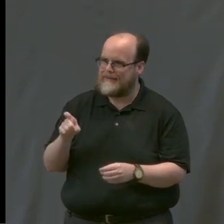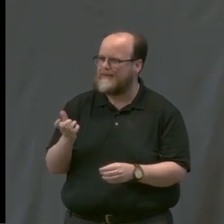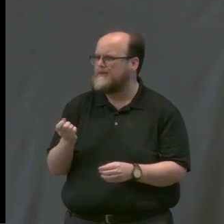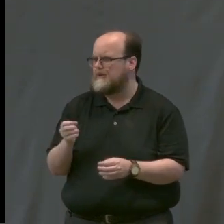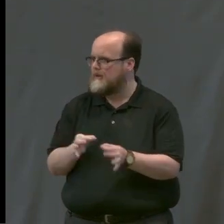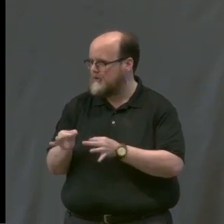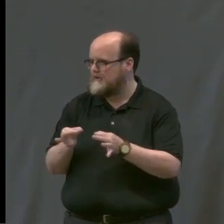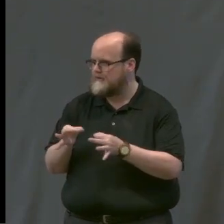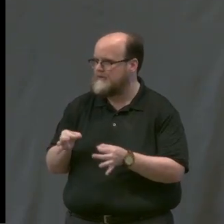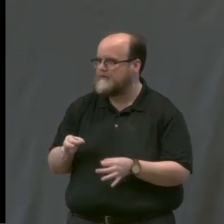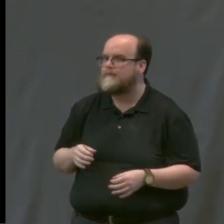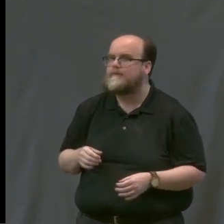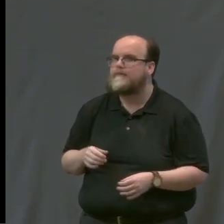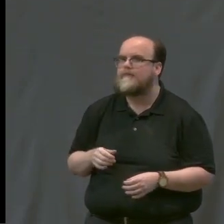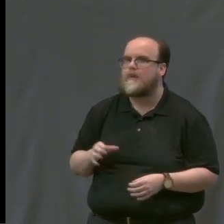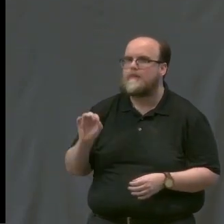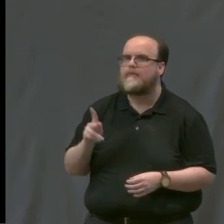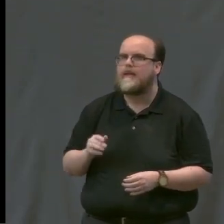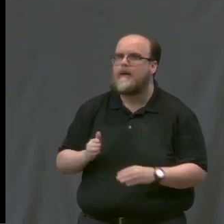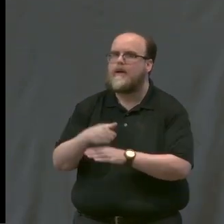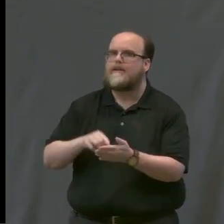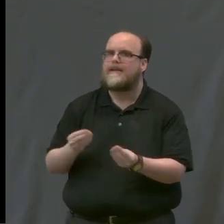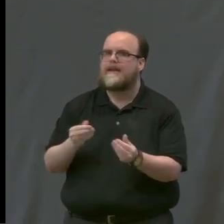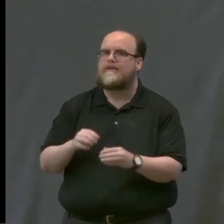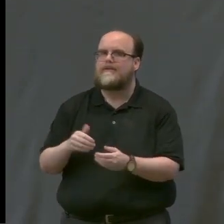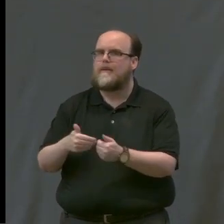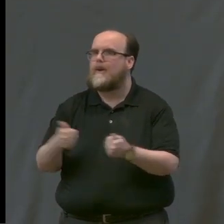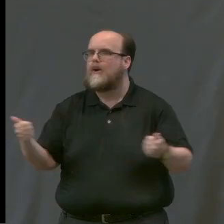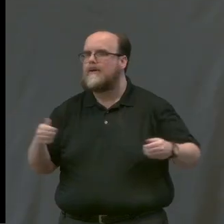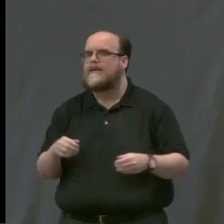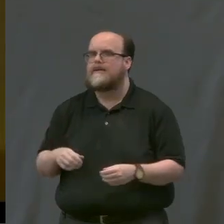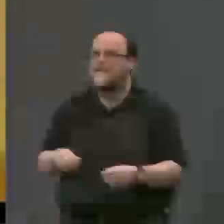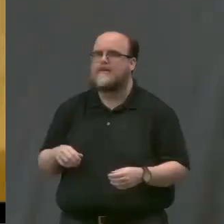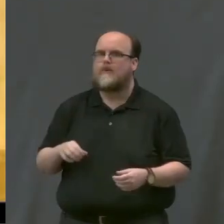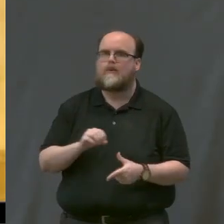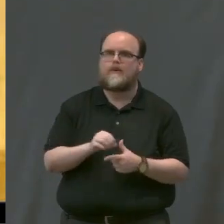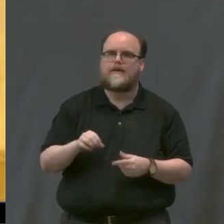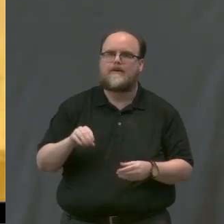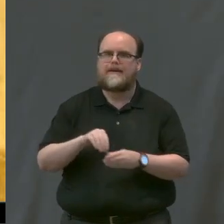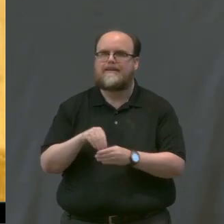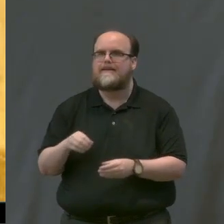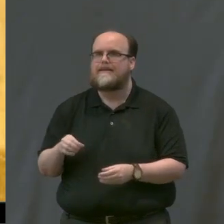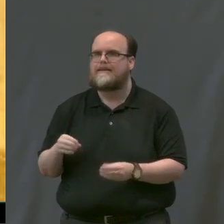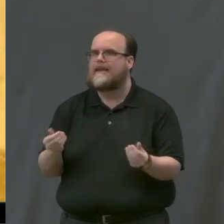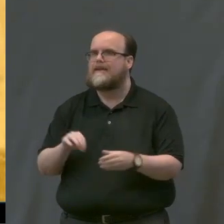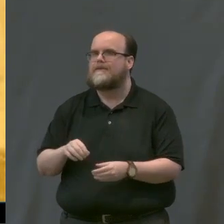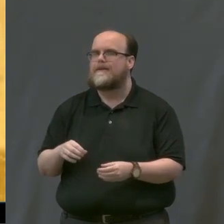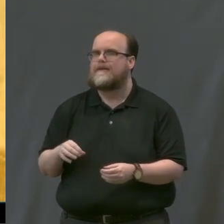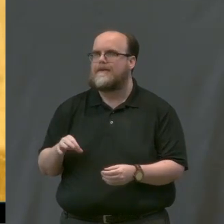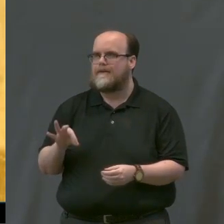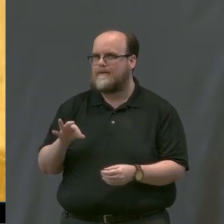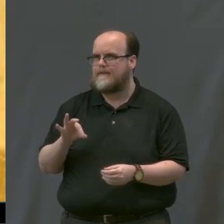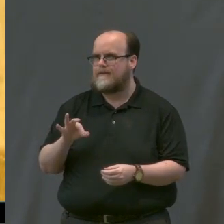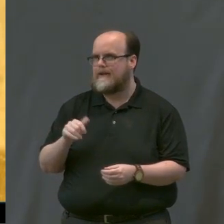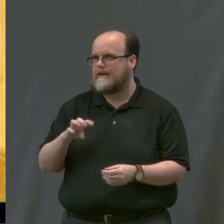says, okay, beyond this land of parting versus in the land of fadeless day. Beyond this land of